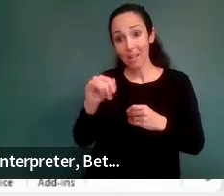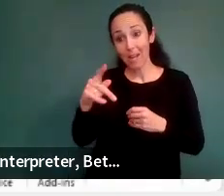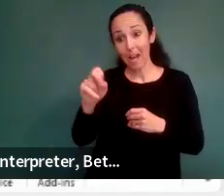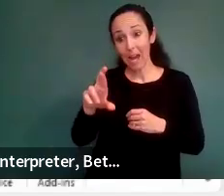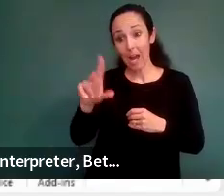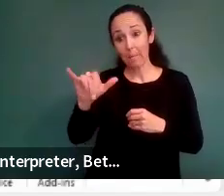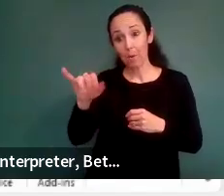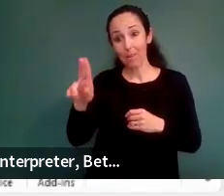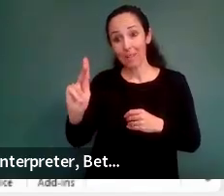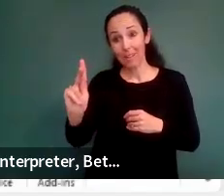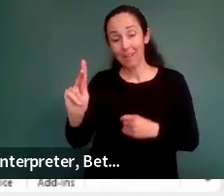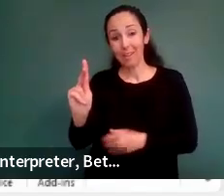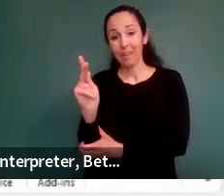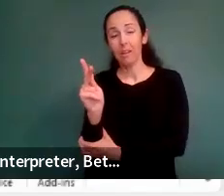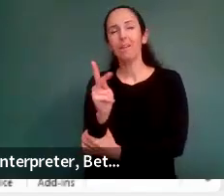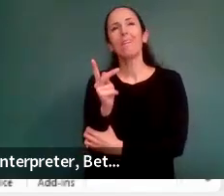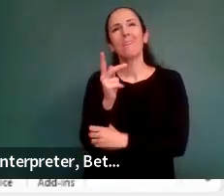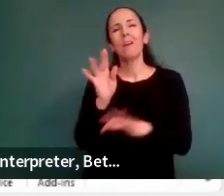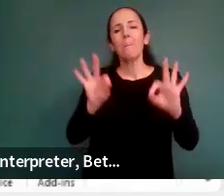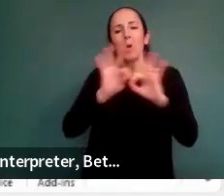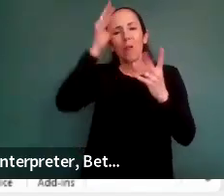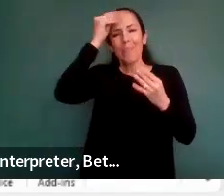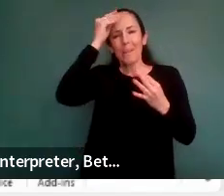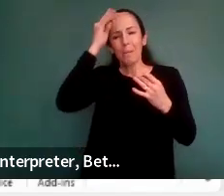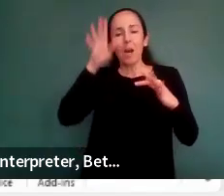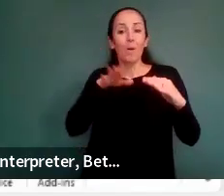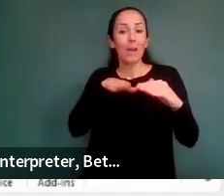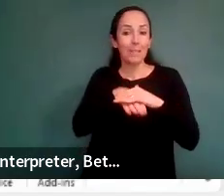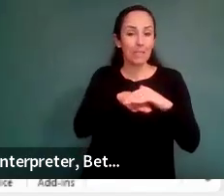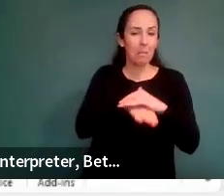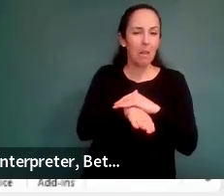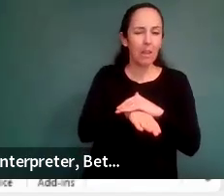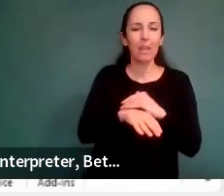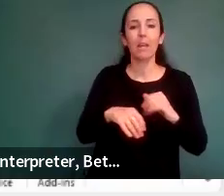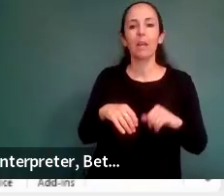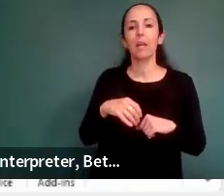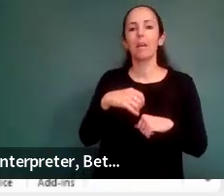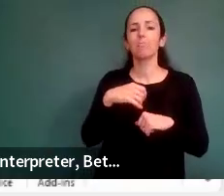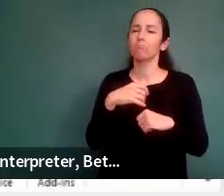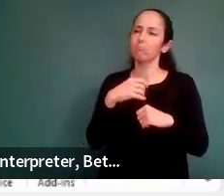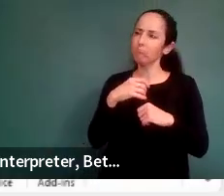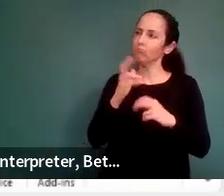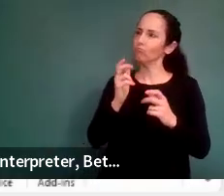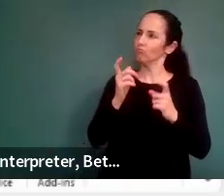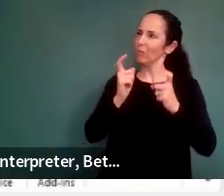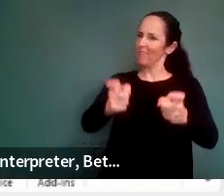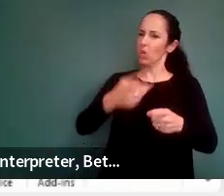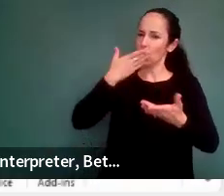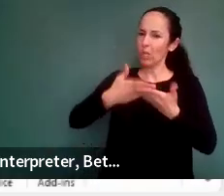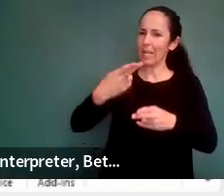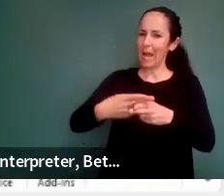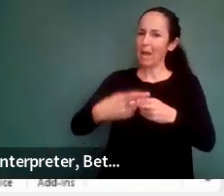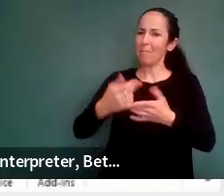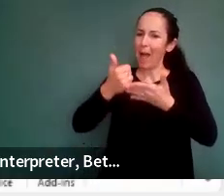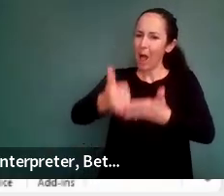to think about the accessible name and give it a meaningful name already. But